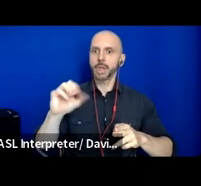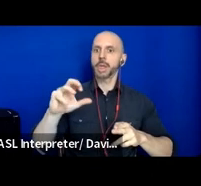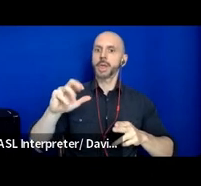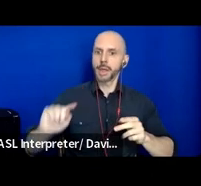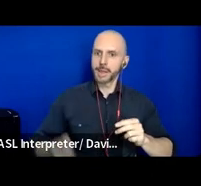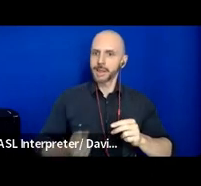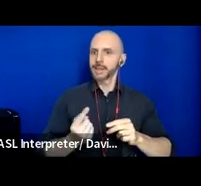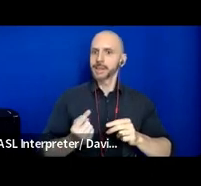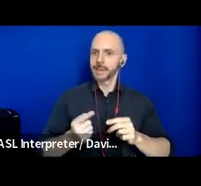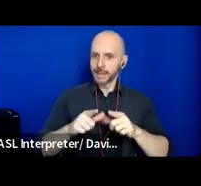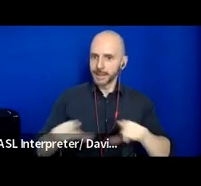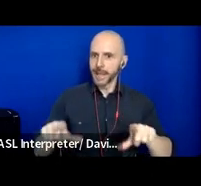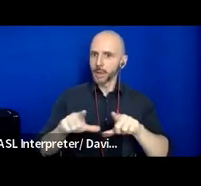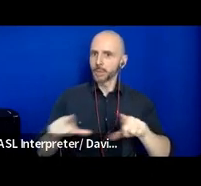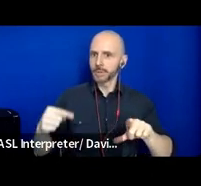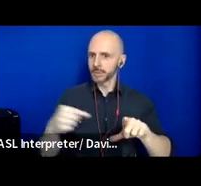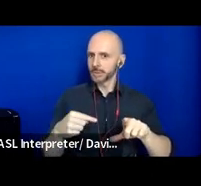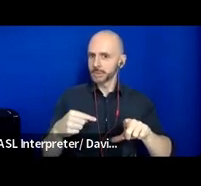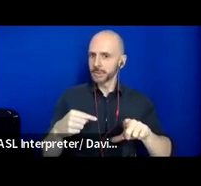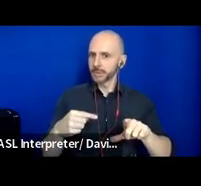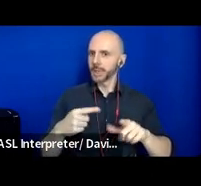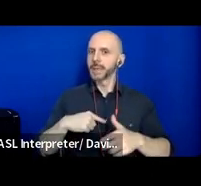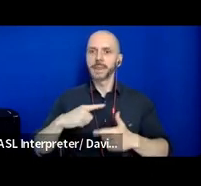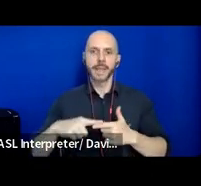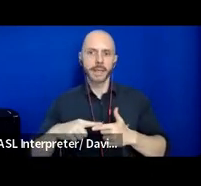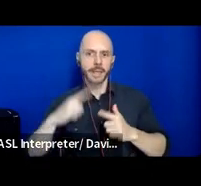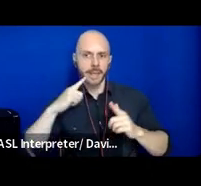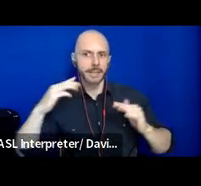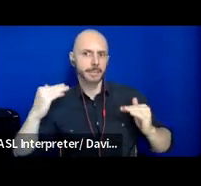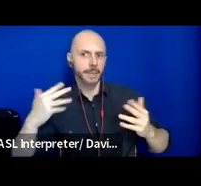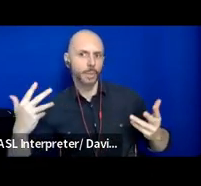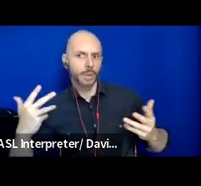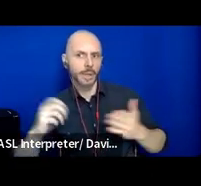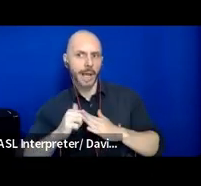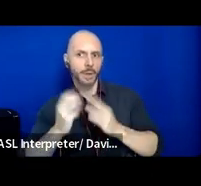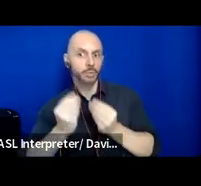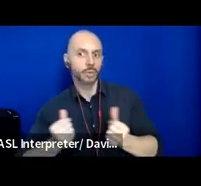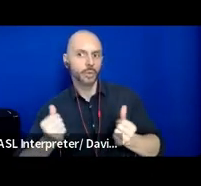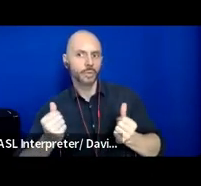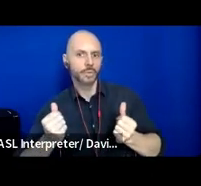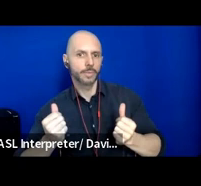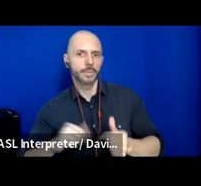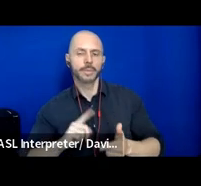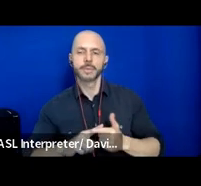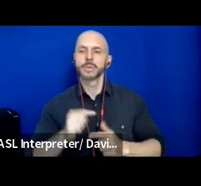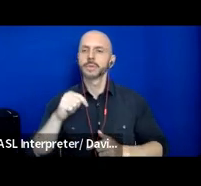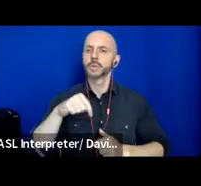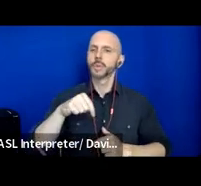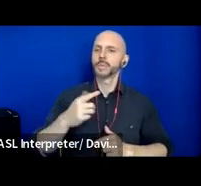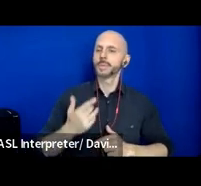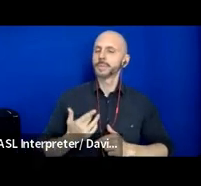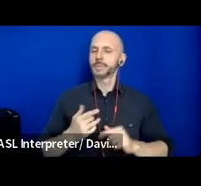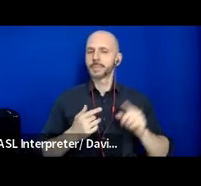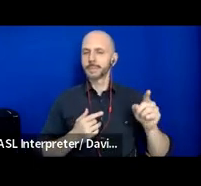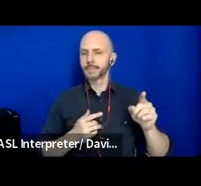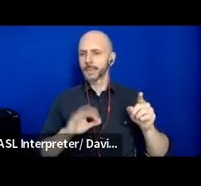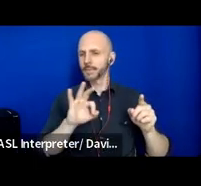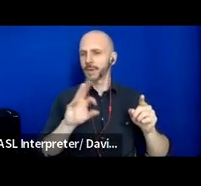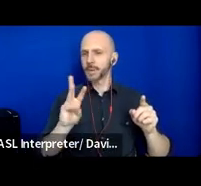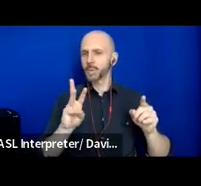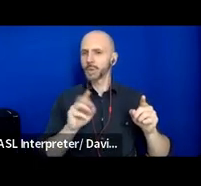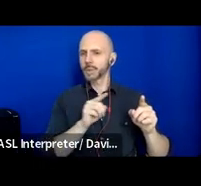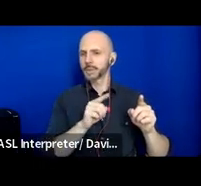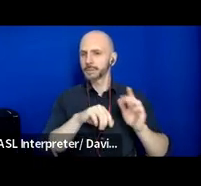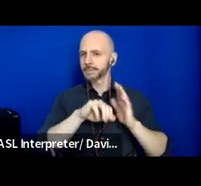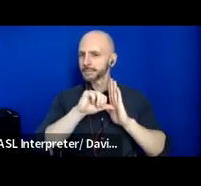the expectations, right? And then, as you can see in this framework, it's to look at, well, starting with also who is in the environment. And I think it's to think about,